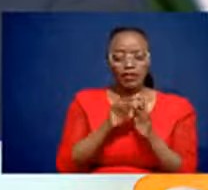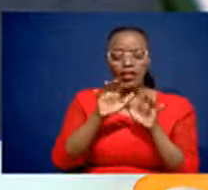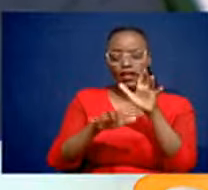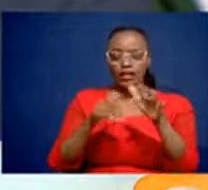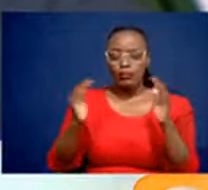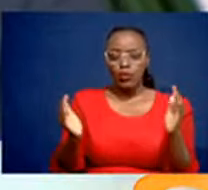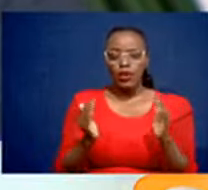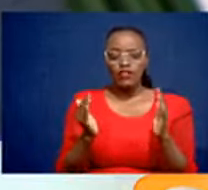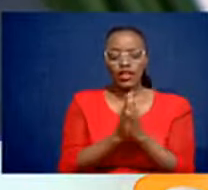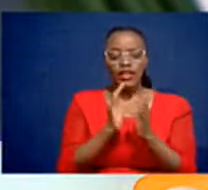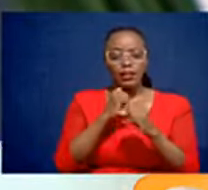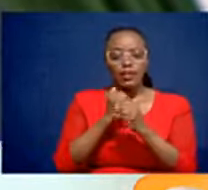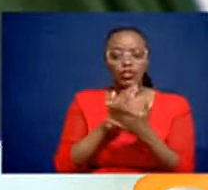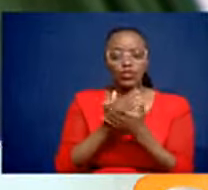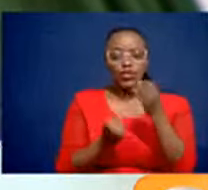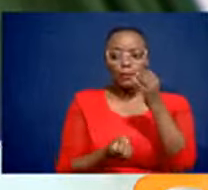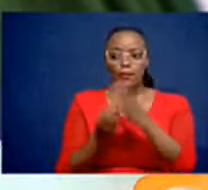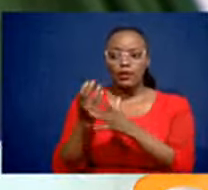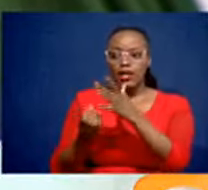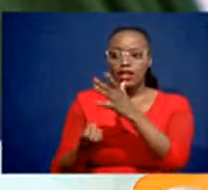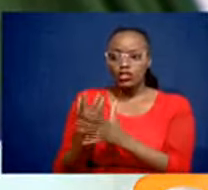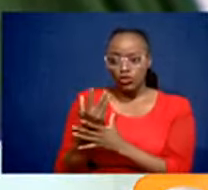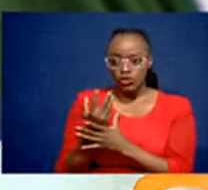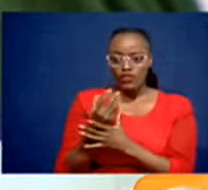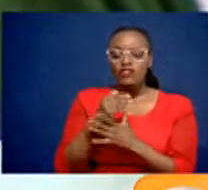productivity, and ensure the production of safe,